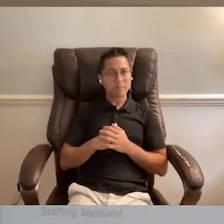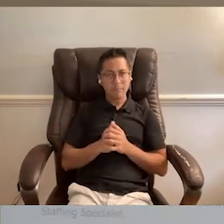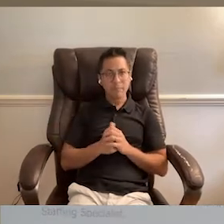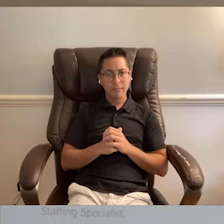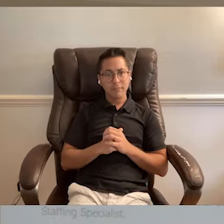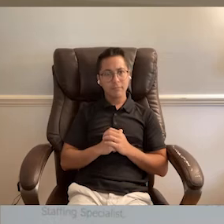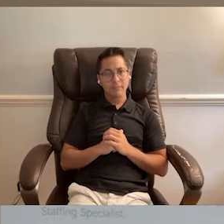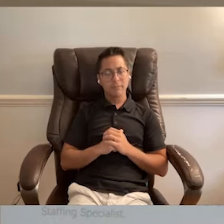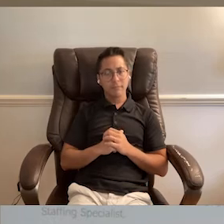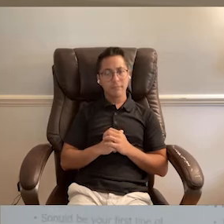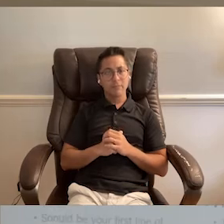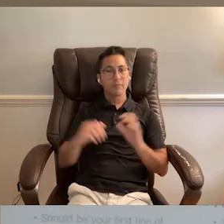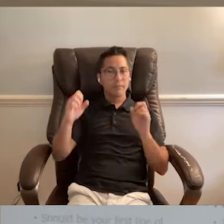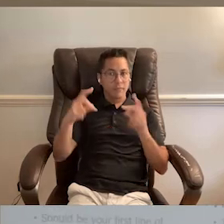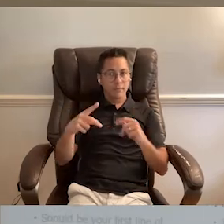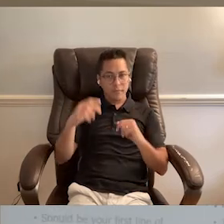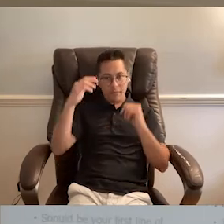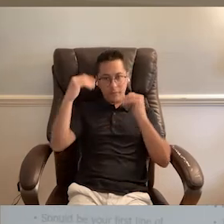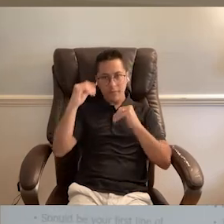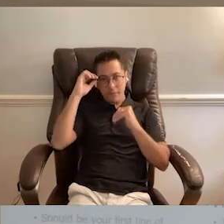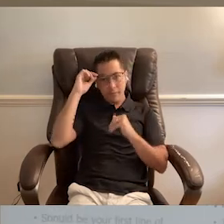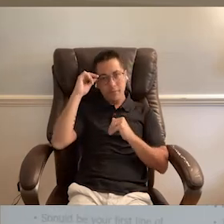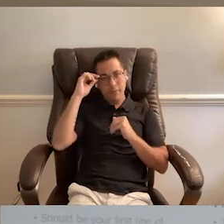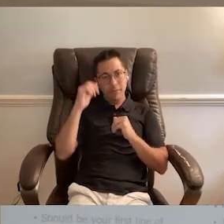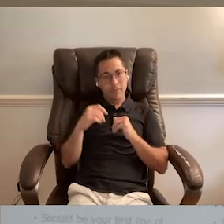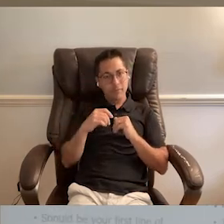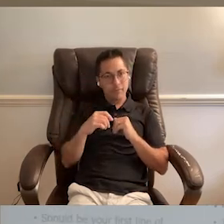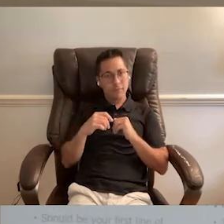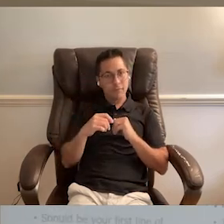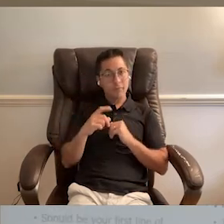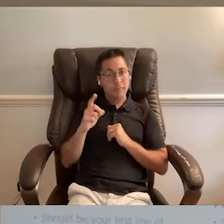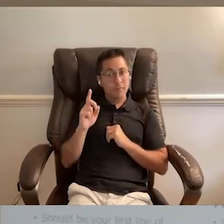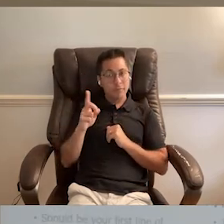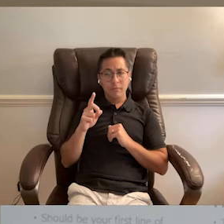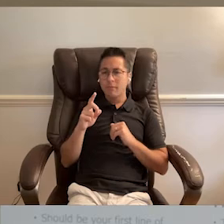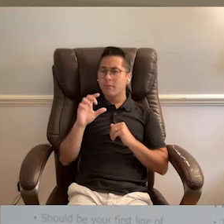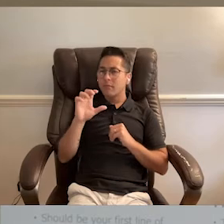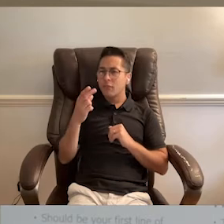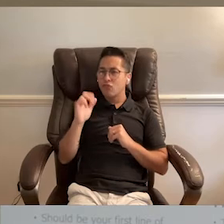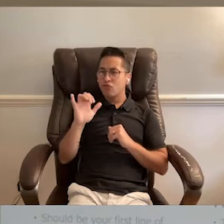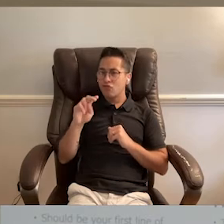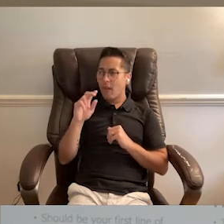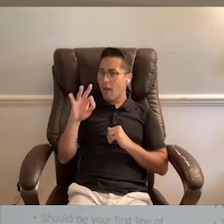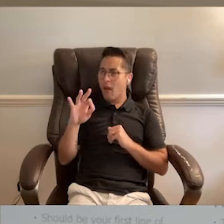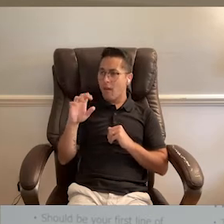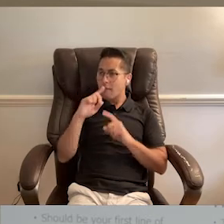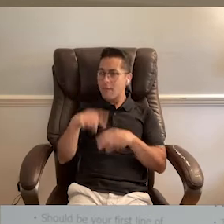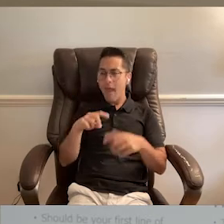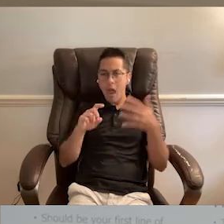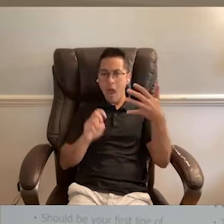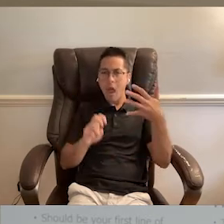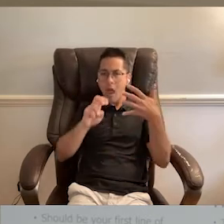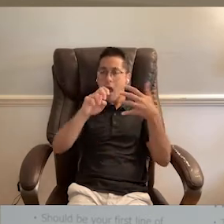so I'm going to get to that. So here's the chain of command. Always start with the ESC teacher. Always start at the ground